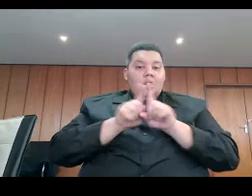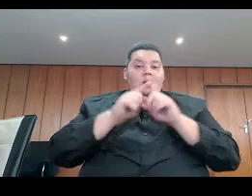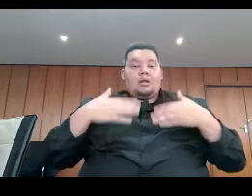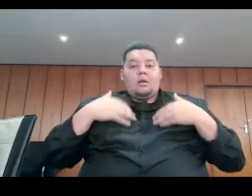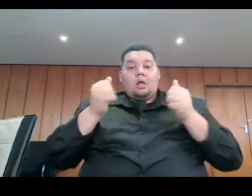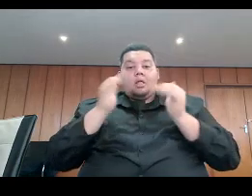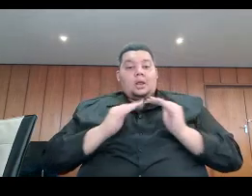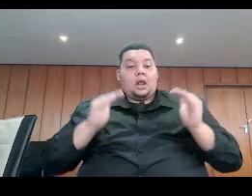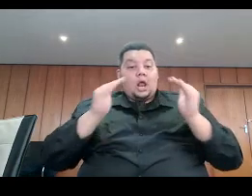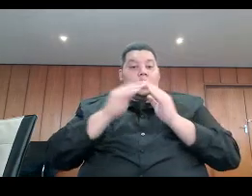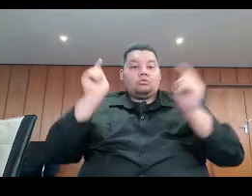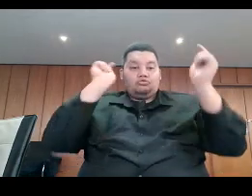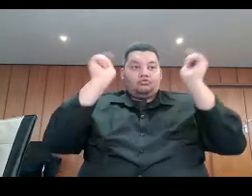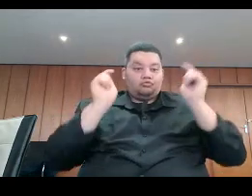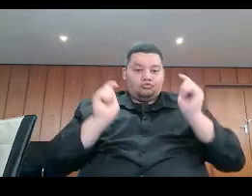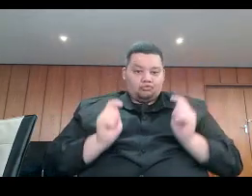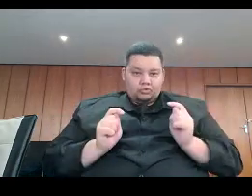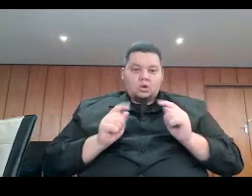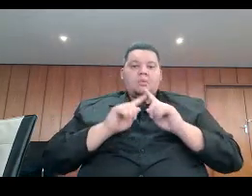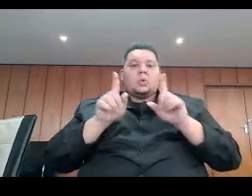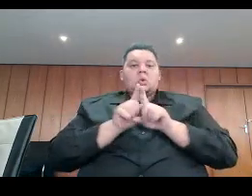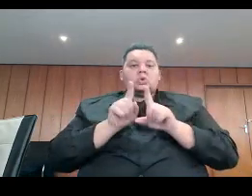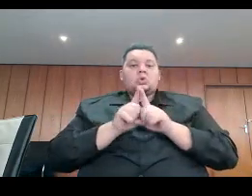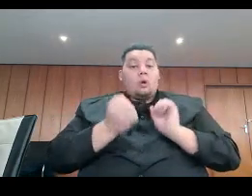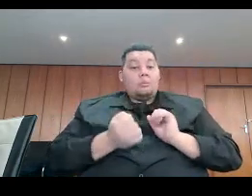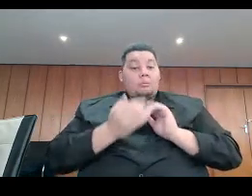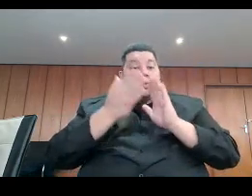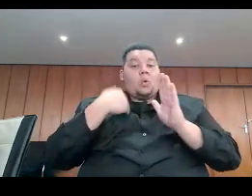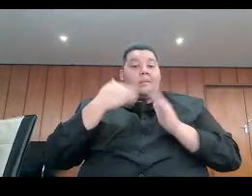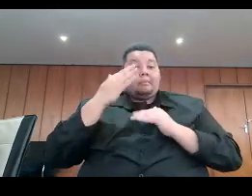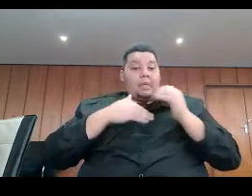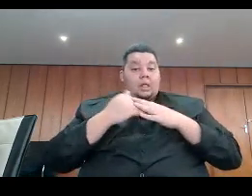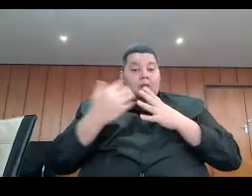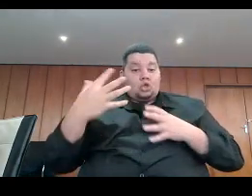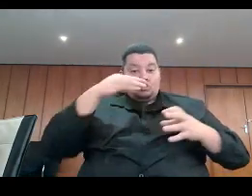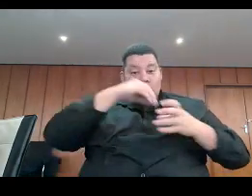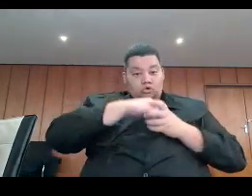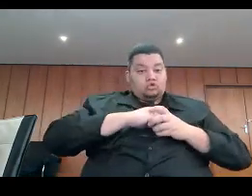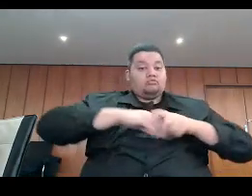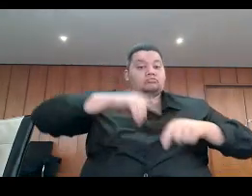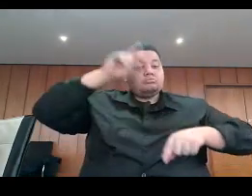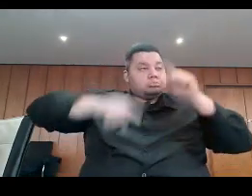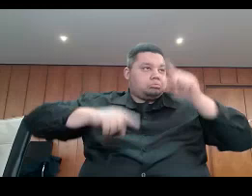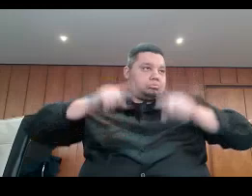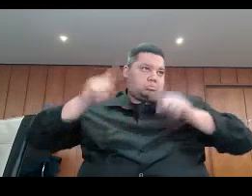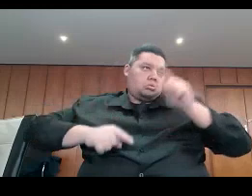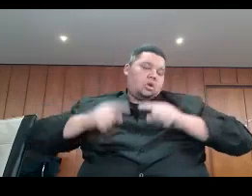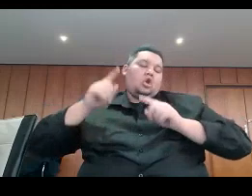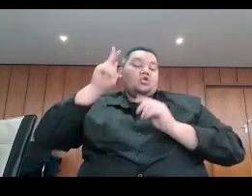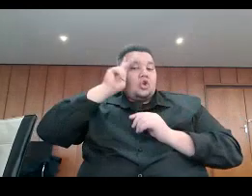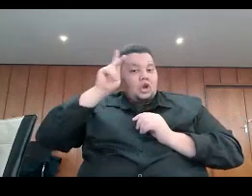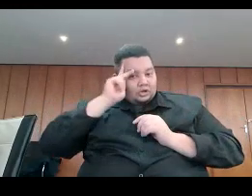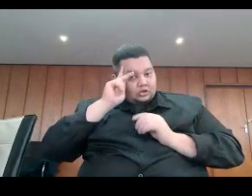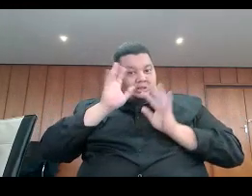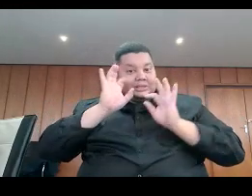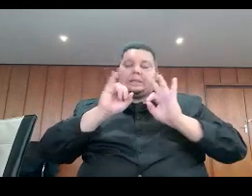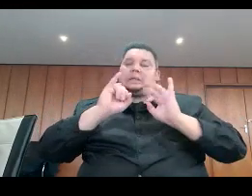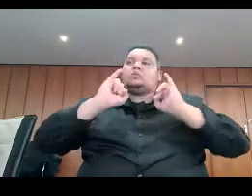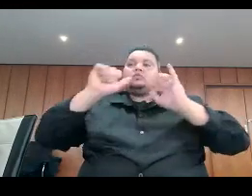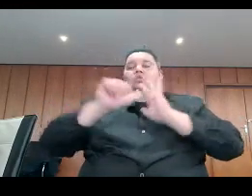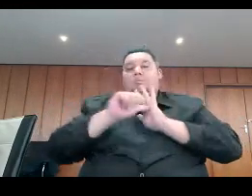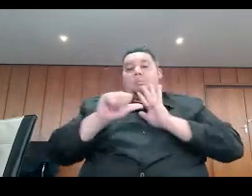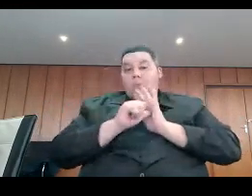inequities. So this approach is about building inclusive transdisciplinary knowledge, which is